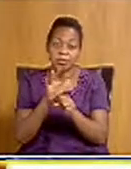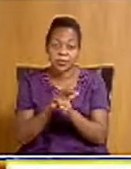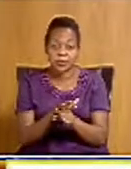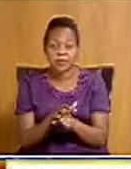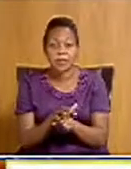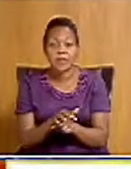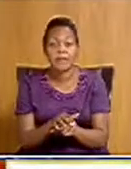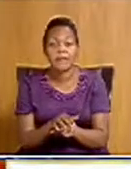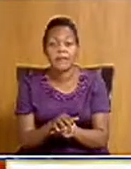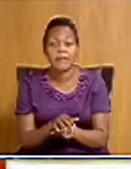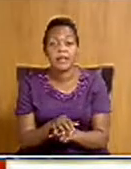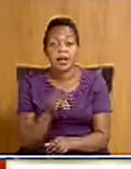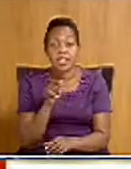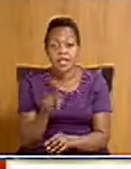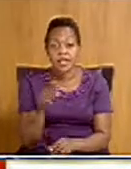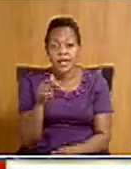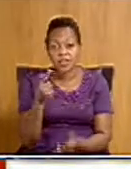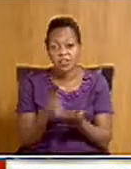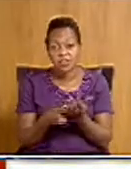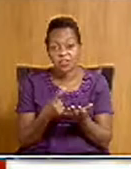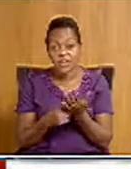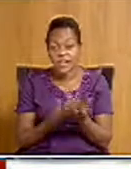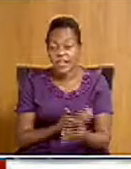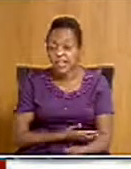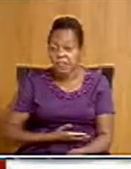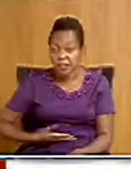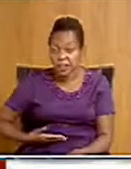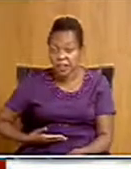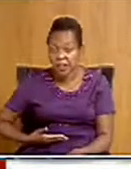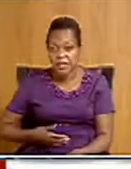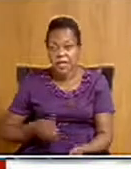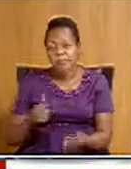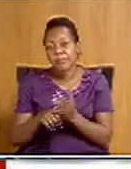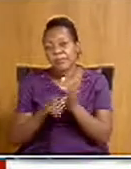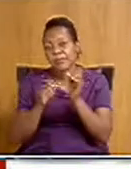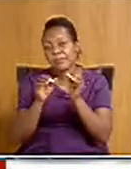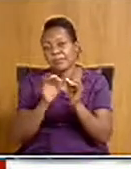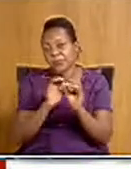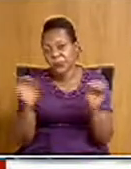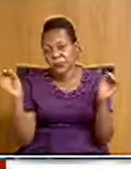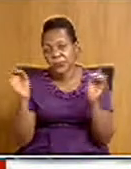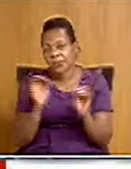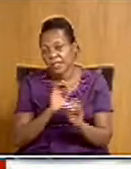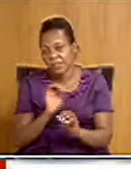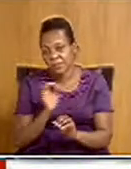So Echengera has become a problem.